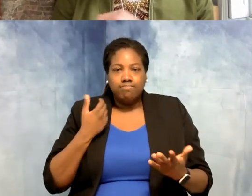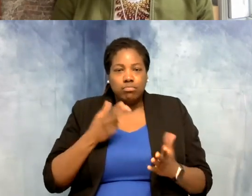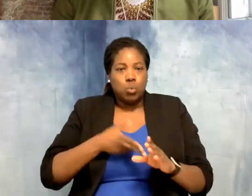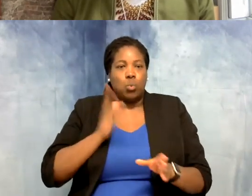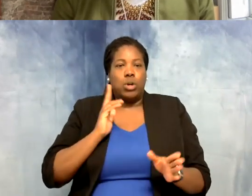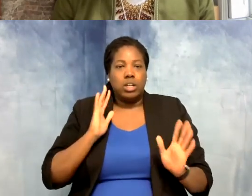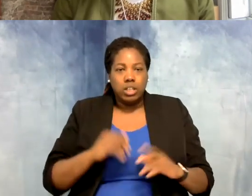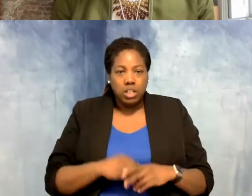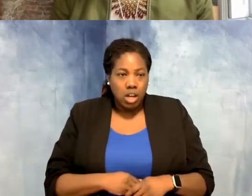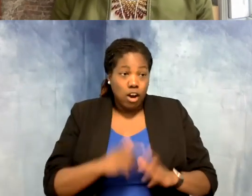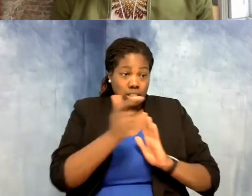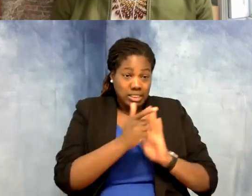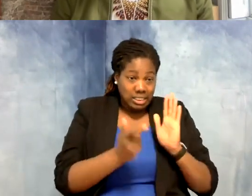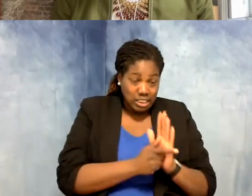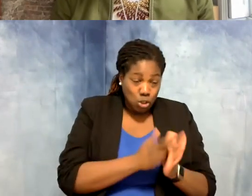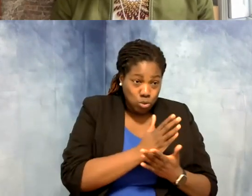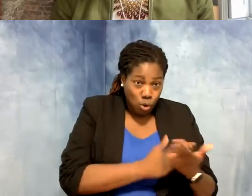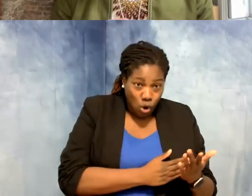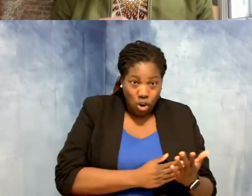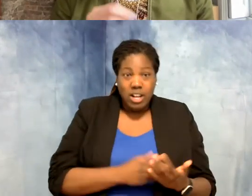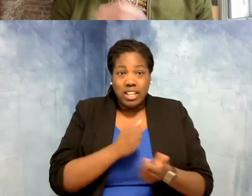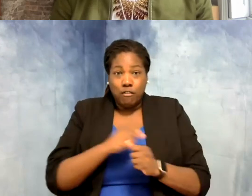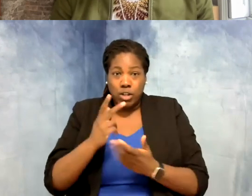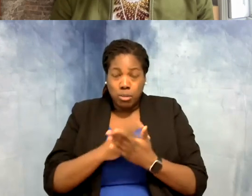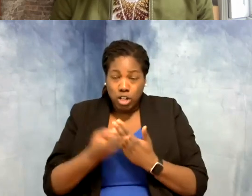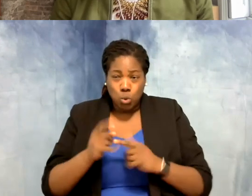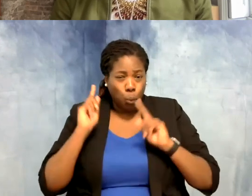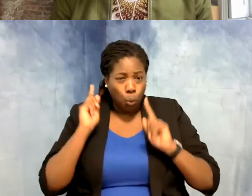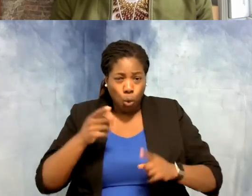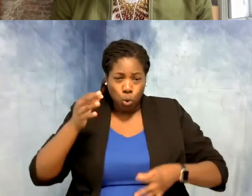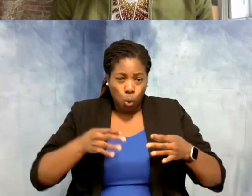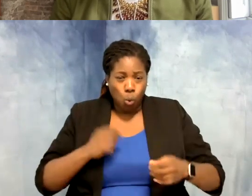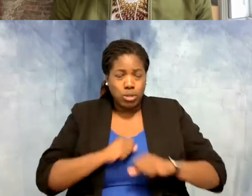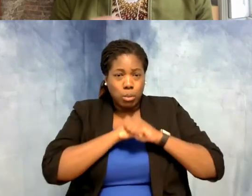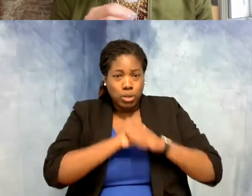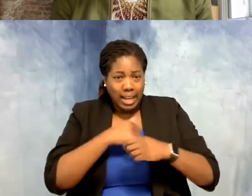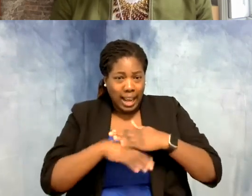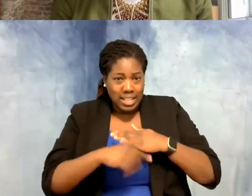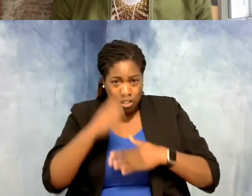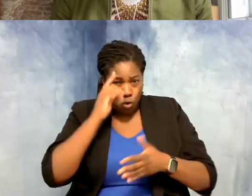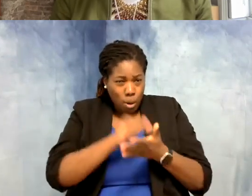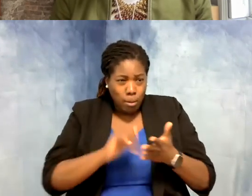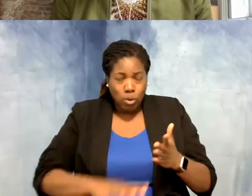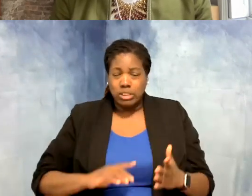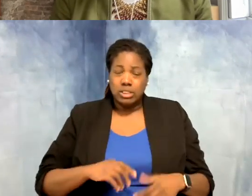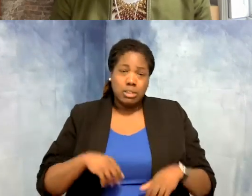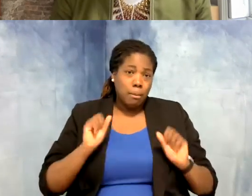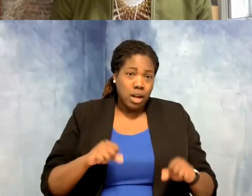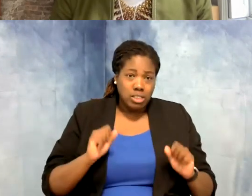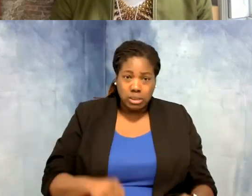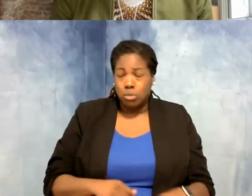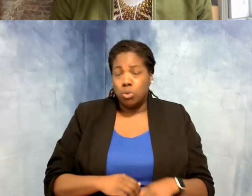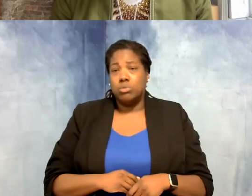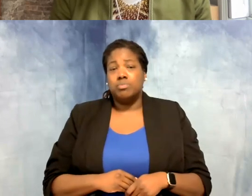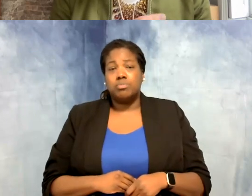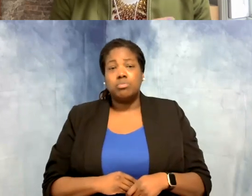on the litigation side, we will always go to court and we will fight to protect access to abortion whenever we can in court, for as long as we